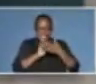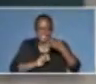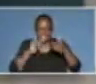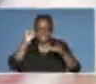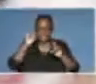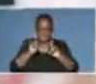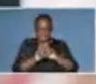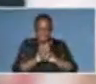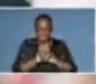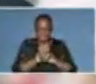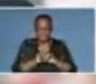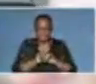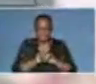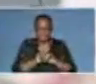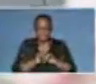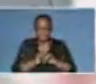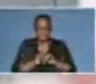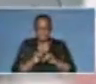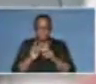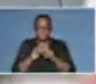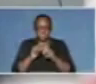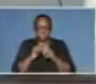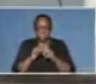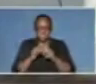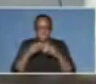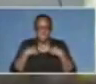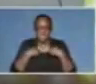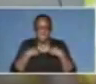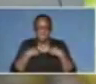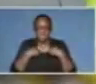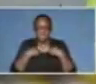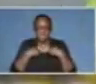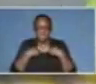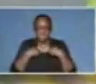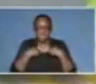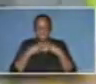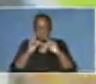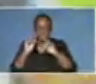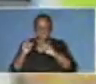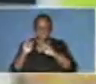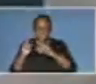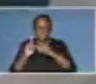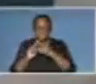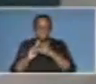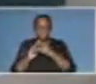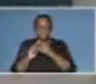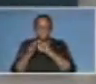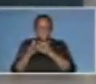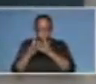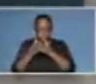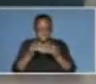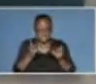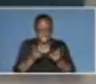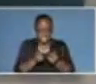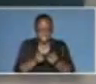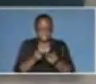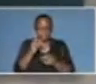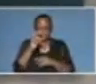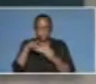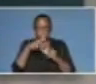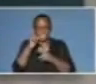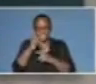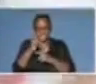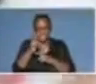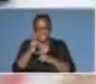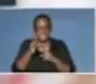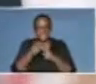memorandum of understanding to facilitate access to the cruise port's piers when needed. In the event of hurricanes, storms, or